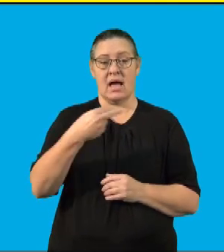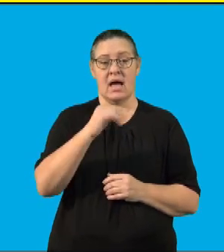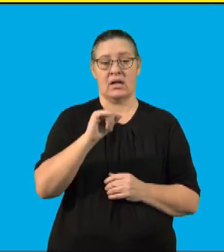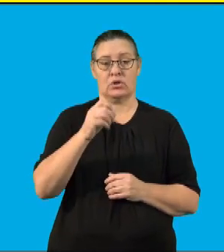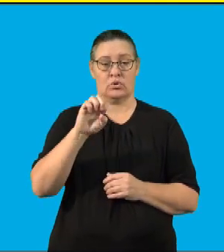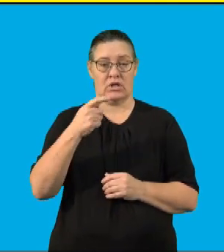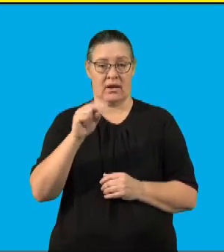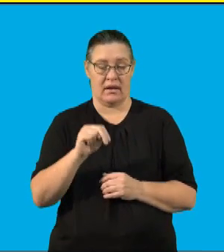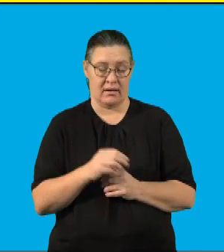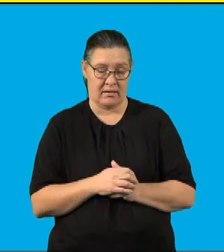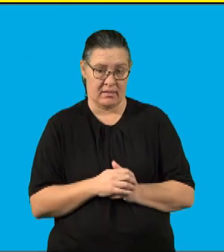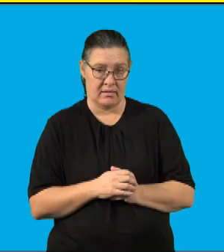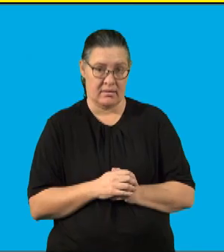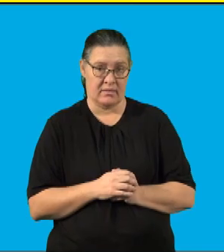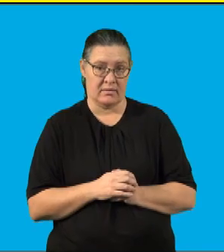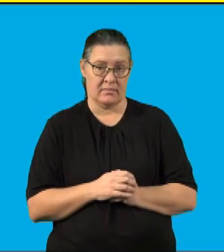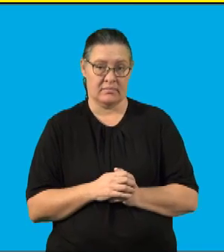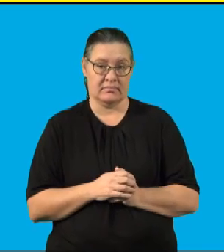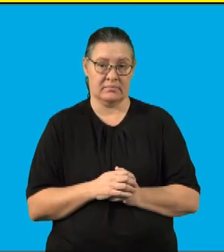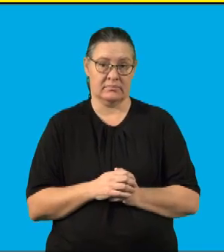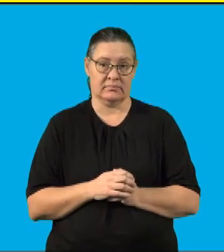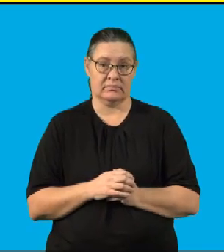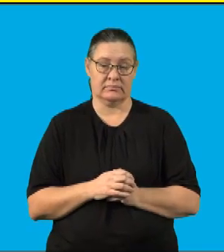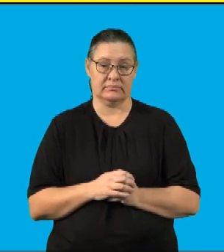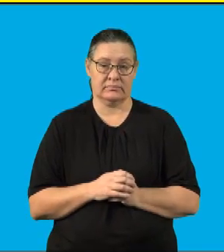Of hydrogen bonding,